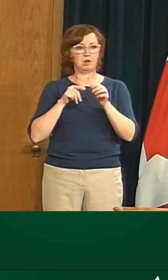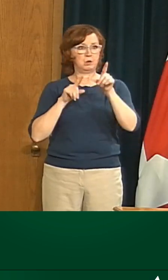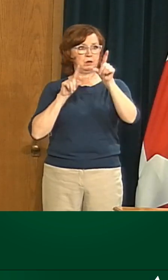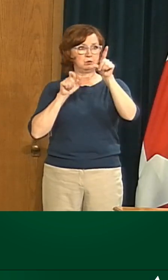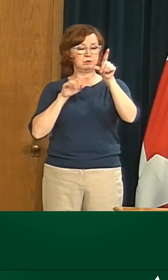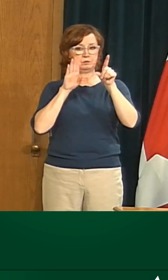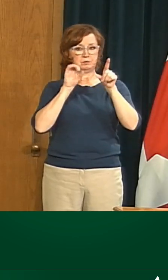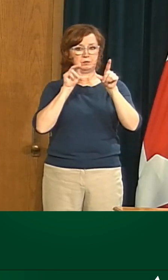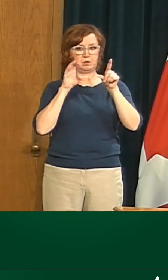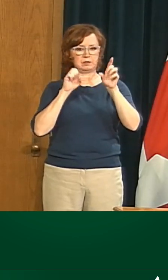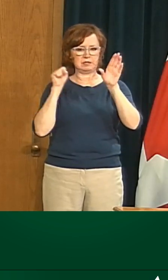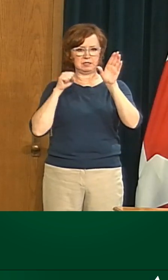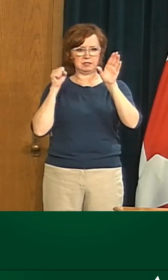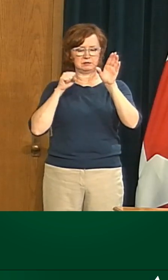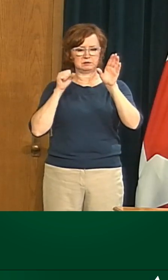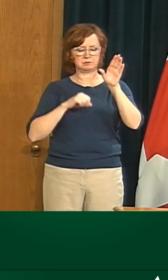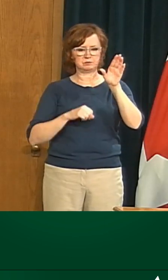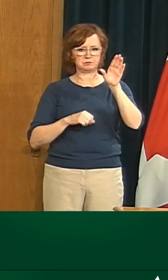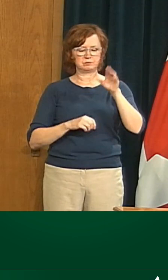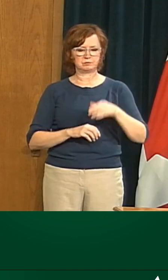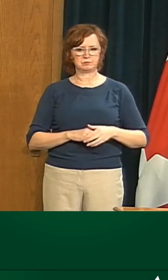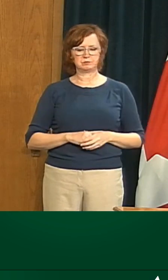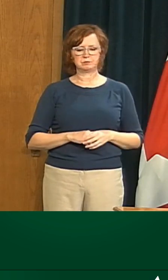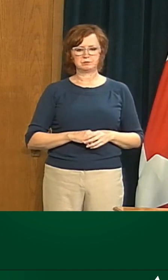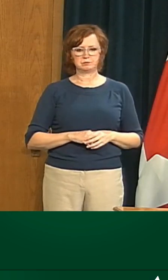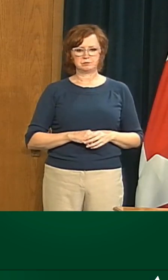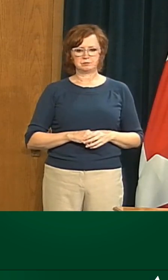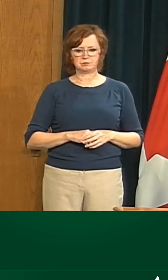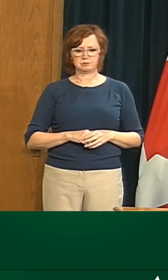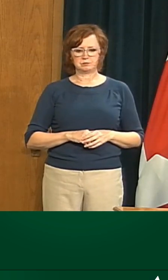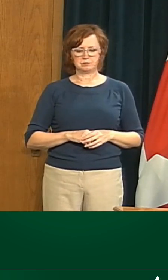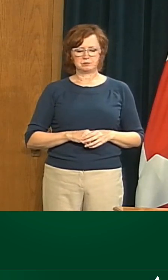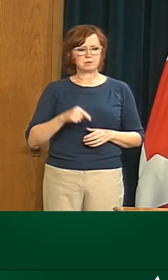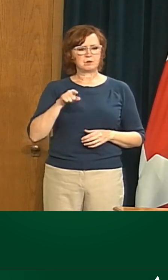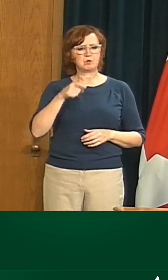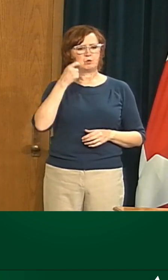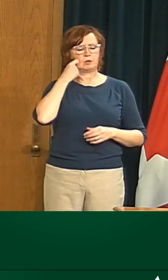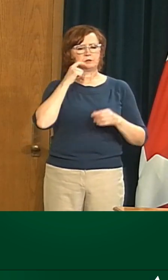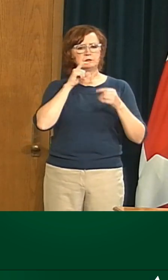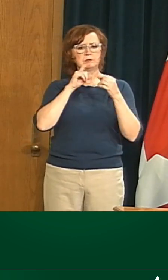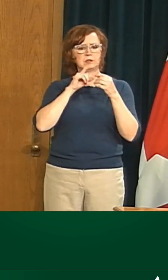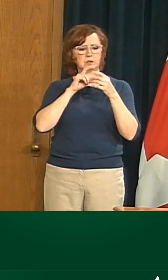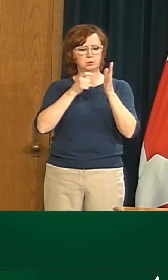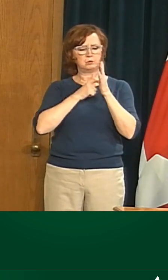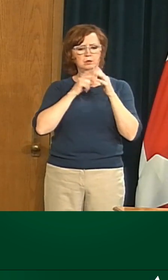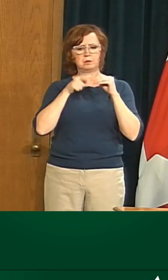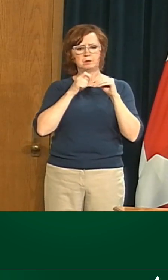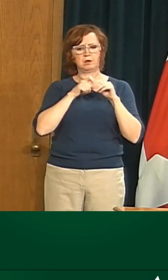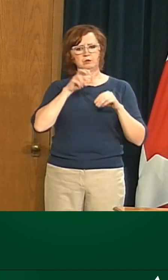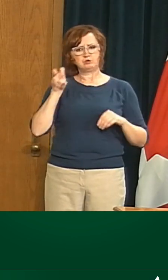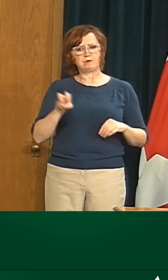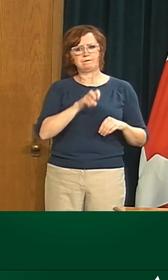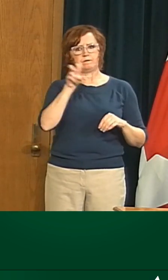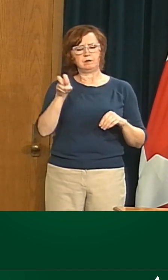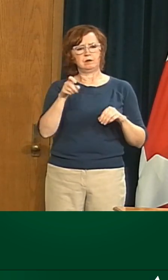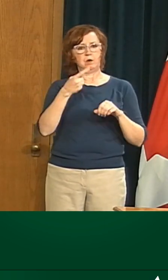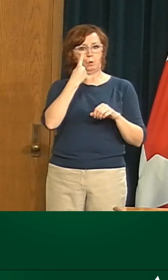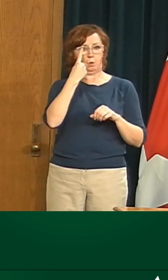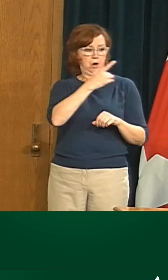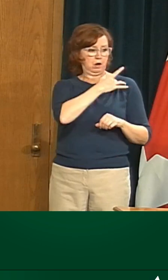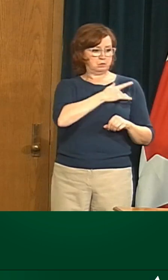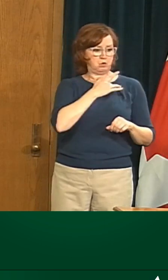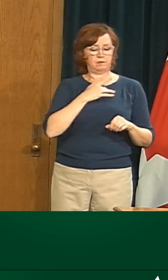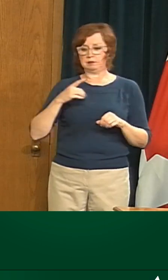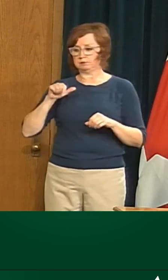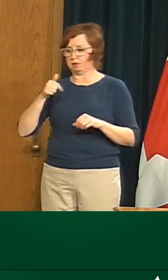Yeah, you noted the recommendation that interprovincial travel not be done unless it's essential. But what consideration have you given